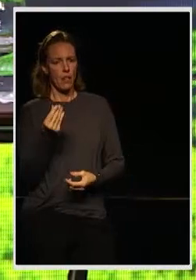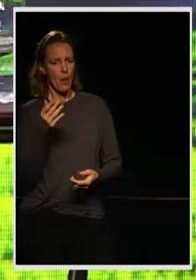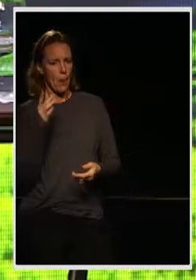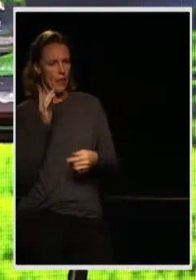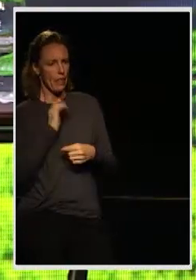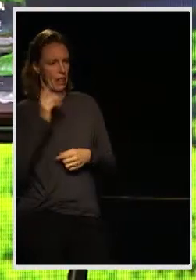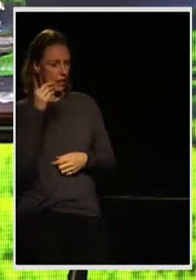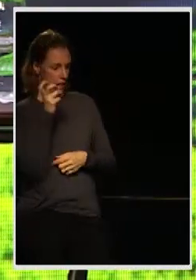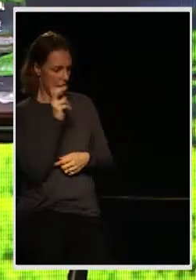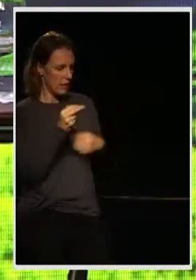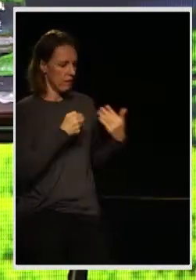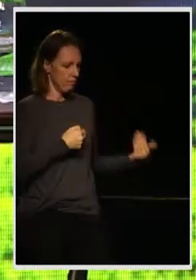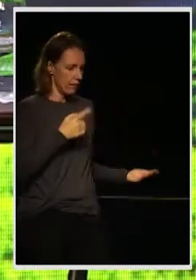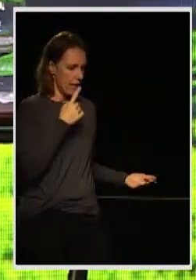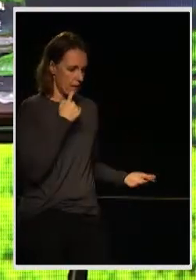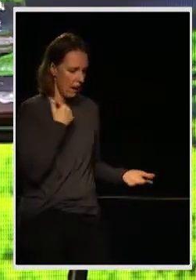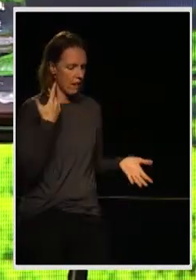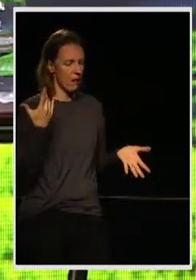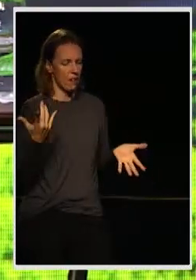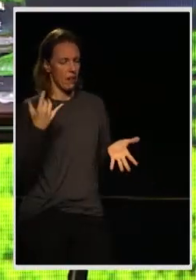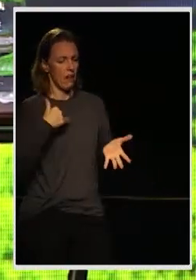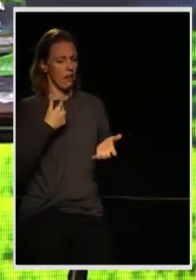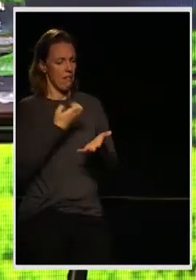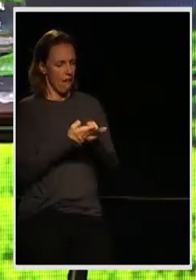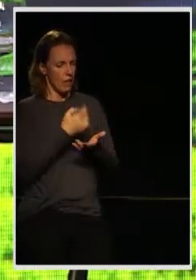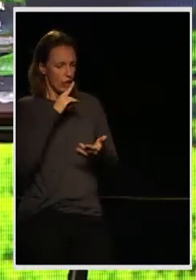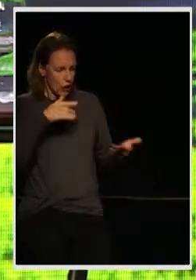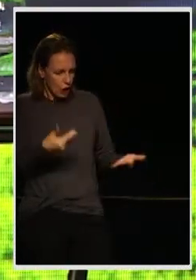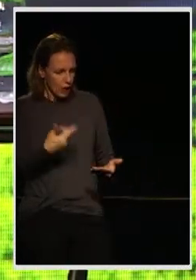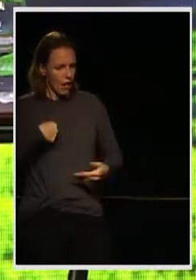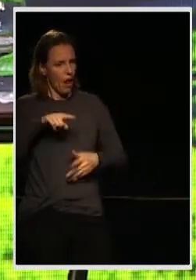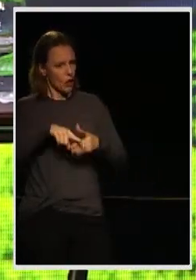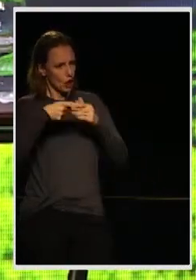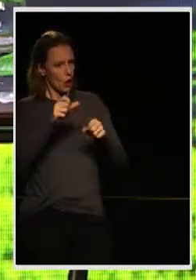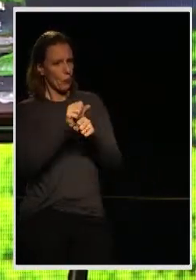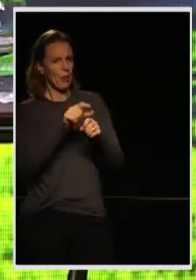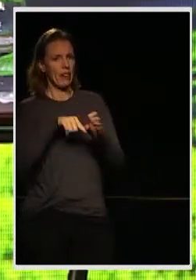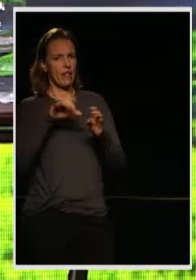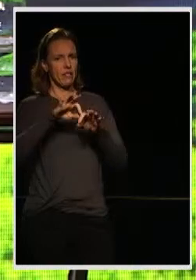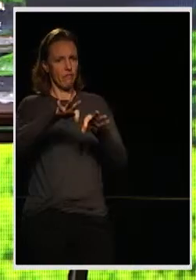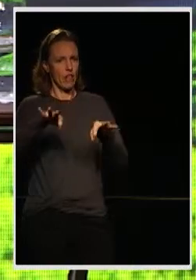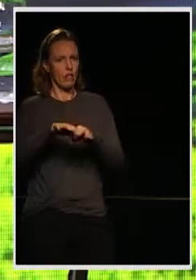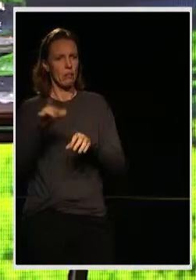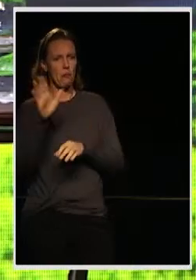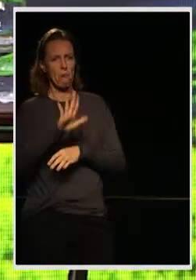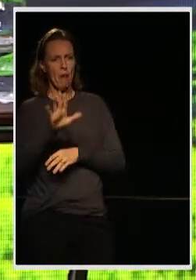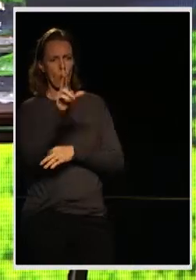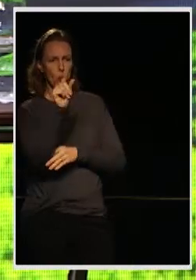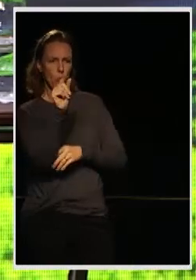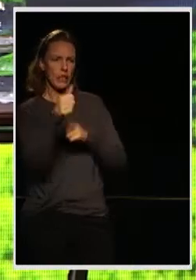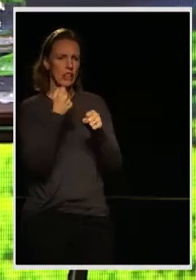the Dean said, the evidence is here. I started working in this field about 20 years ago, and at that point, people were